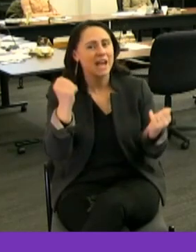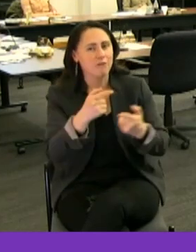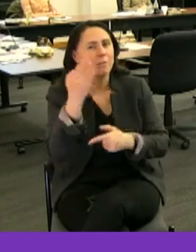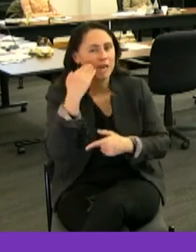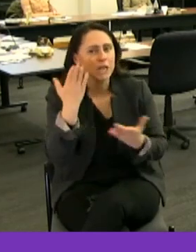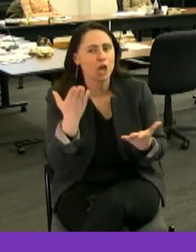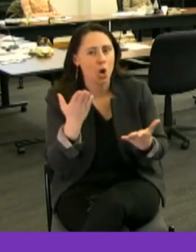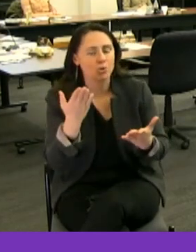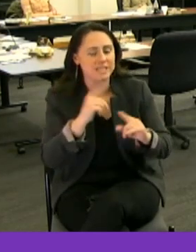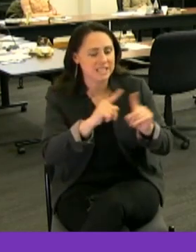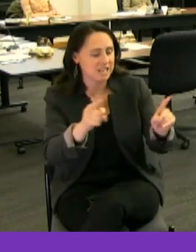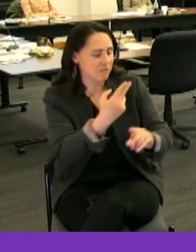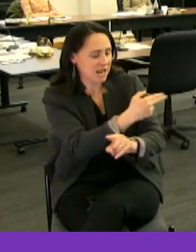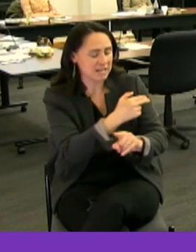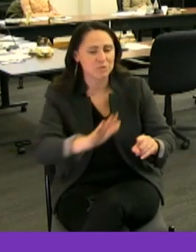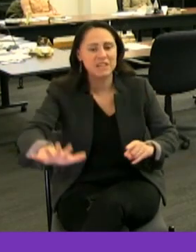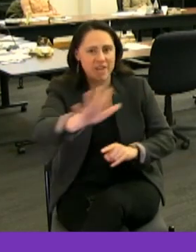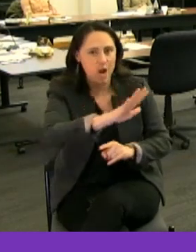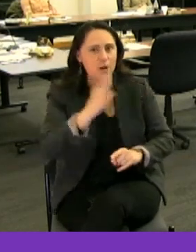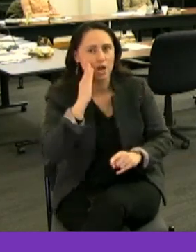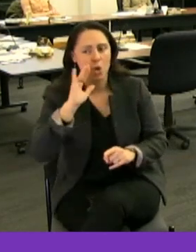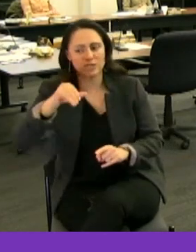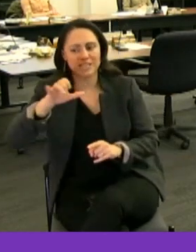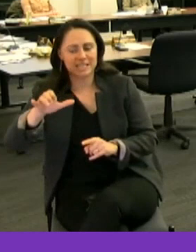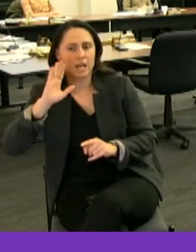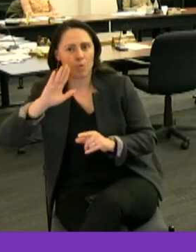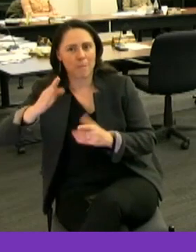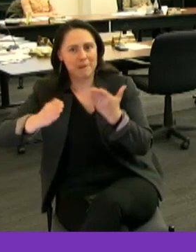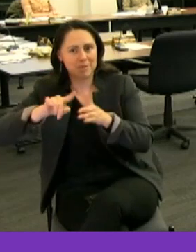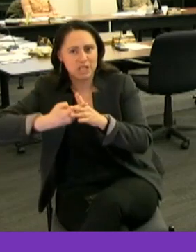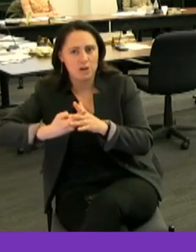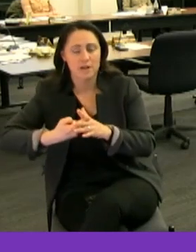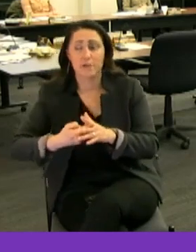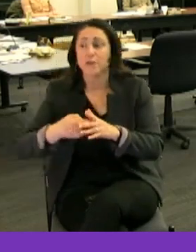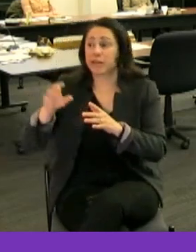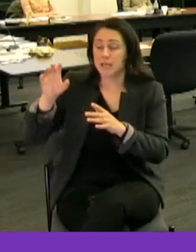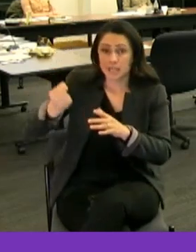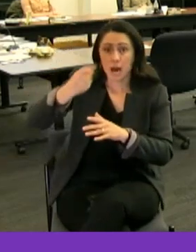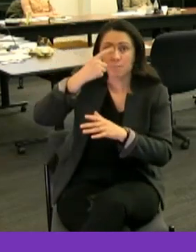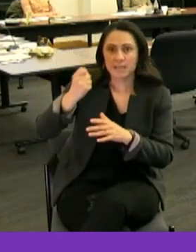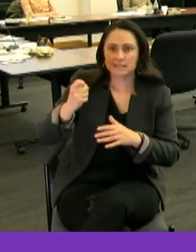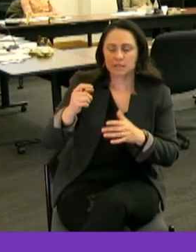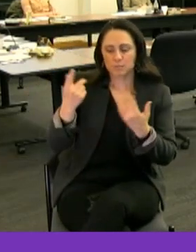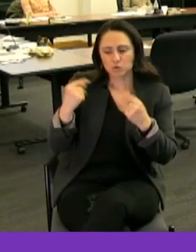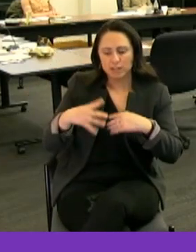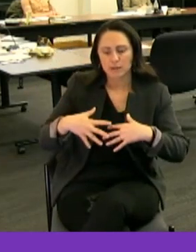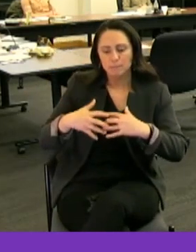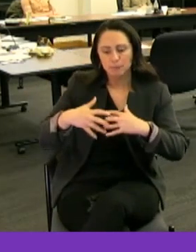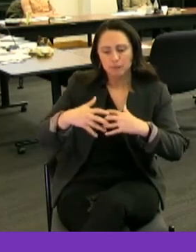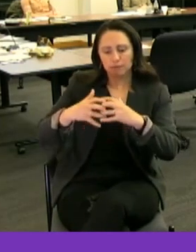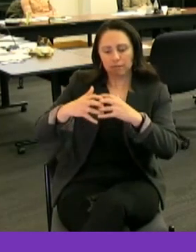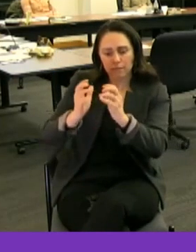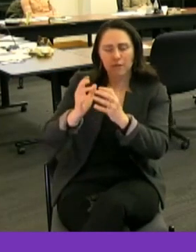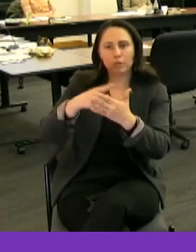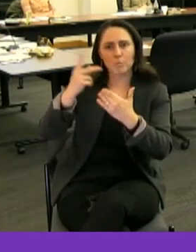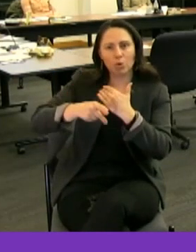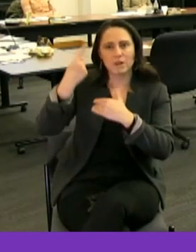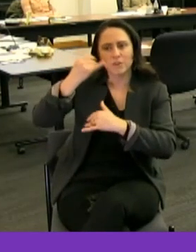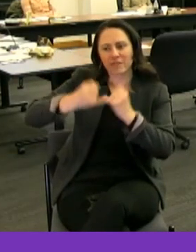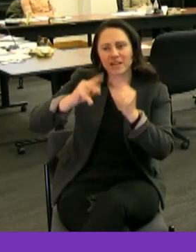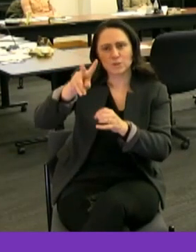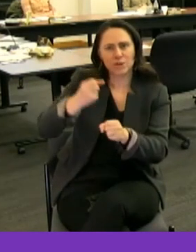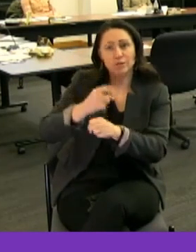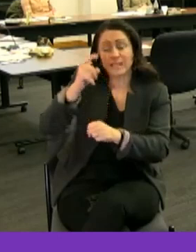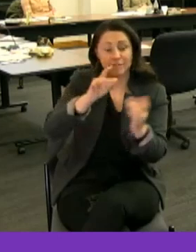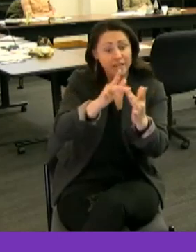from the Morris Hospital, from what I understand. Right, because as we've been building this program over the last almost 2 years now, we have to